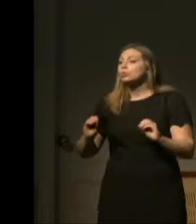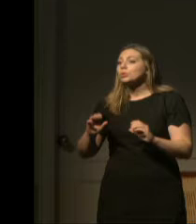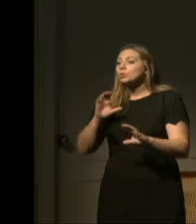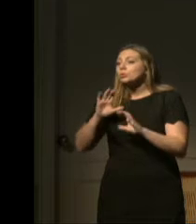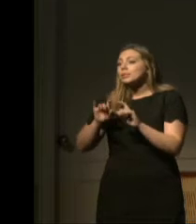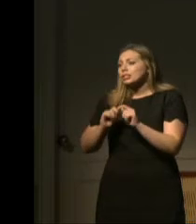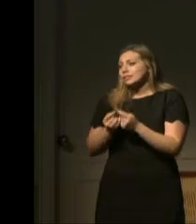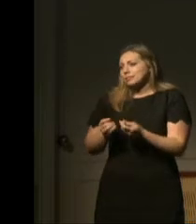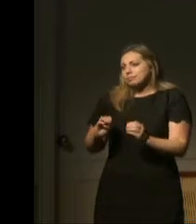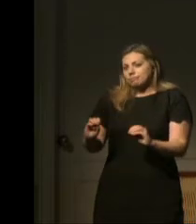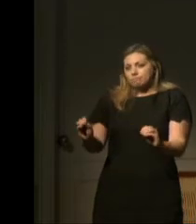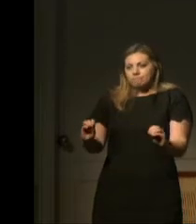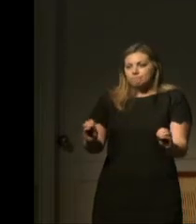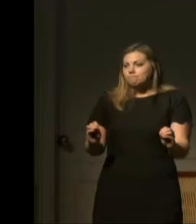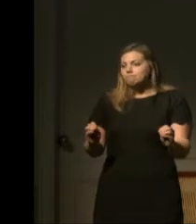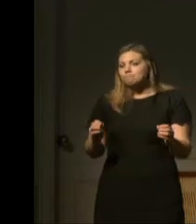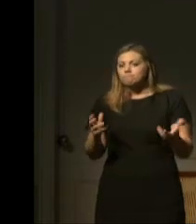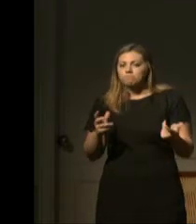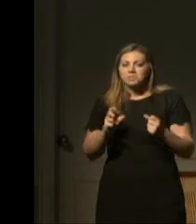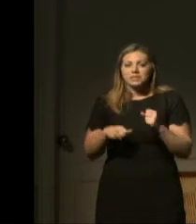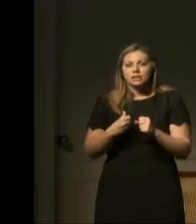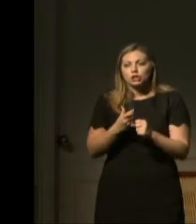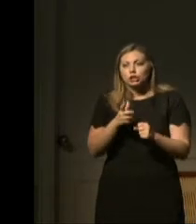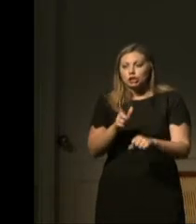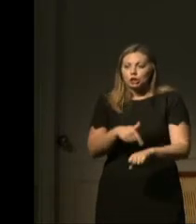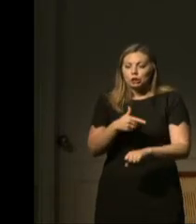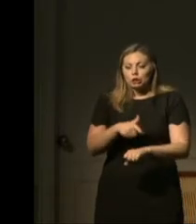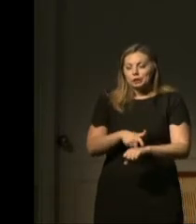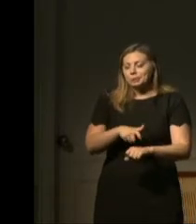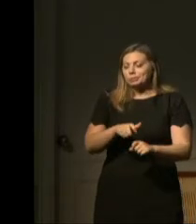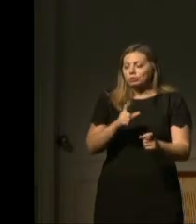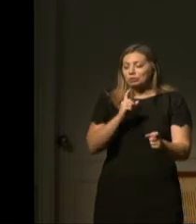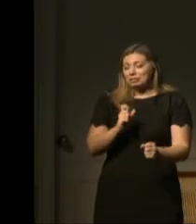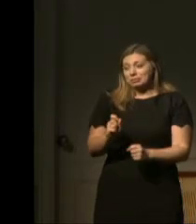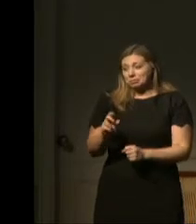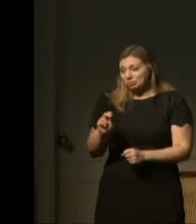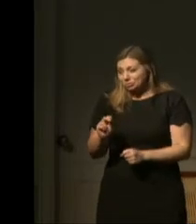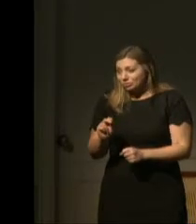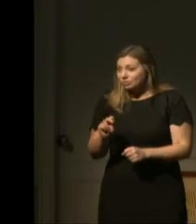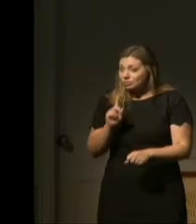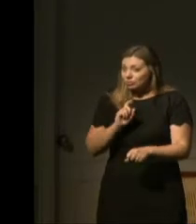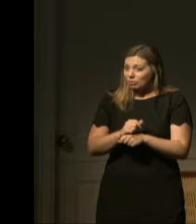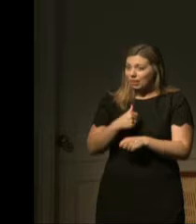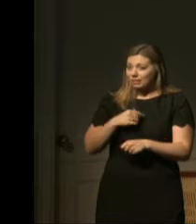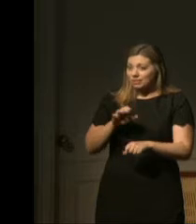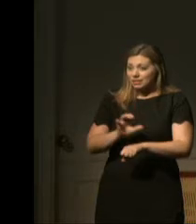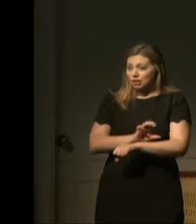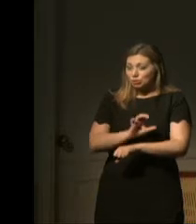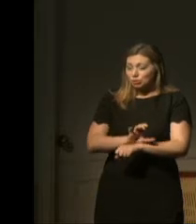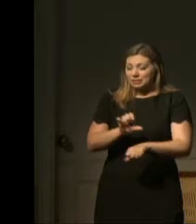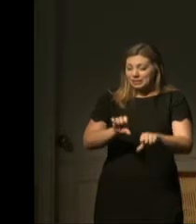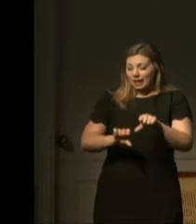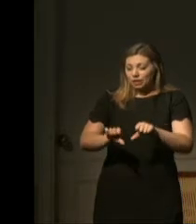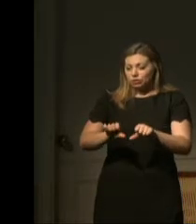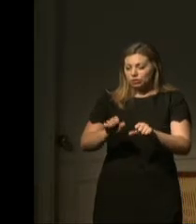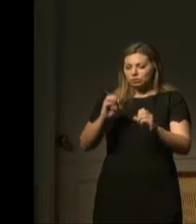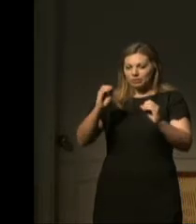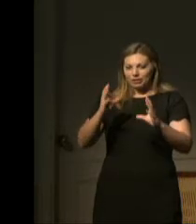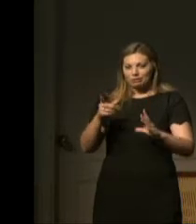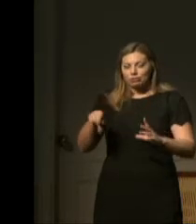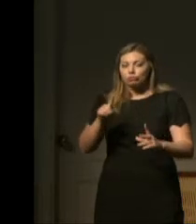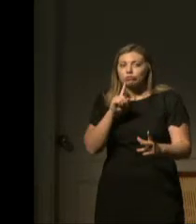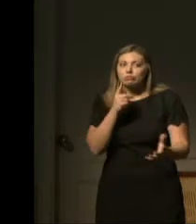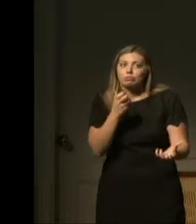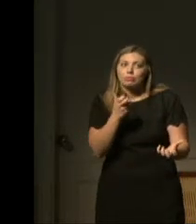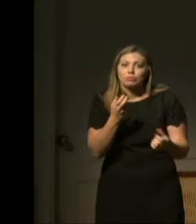wasn't a year-long strategy. In fact, we had some computer science professors who were desperate to use the